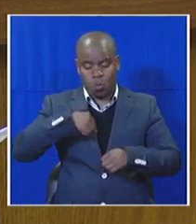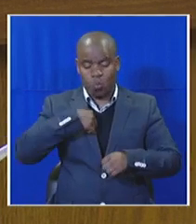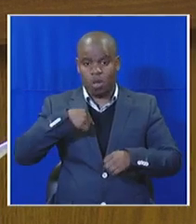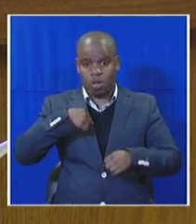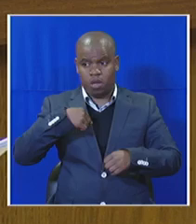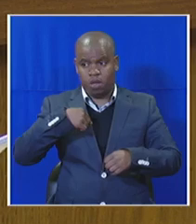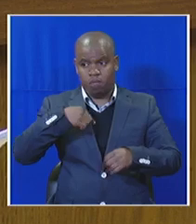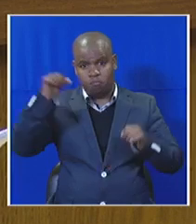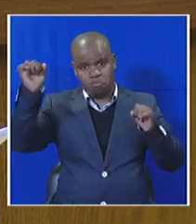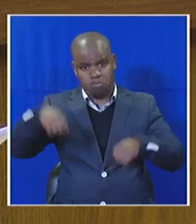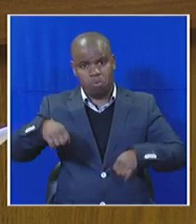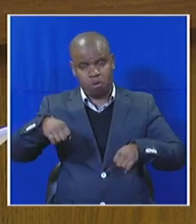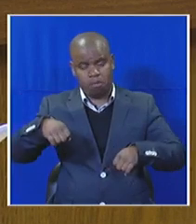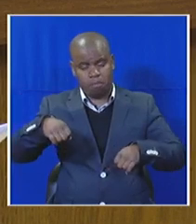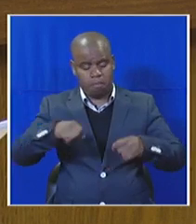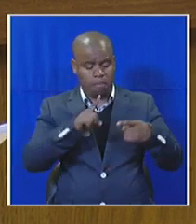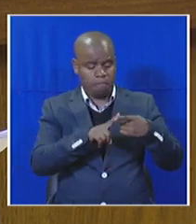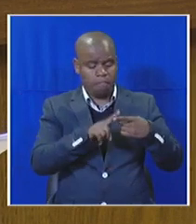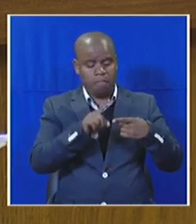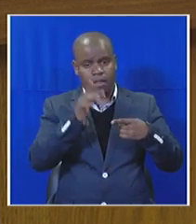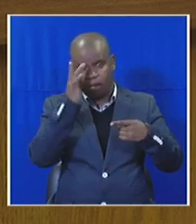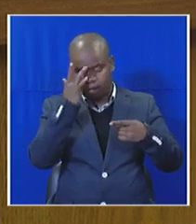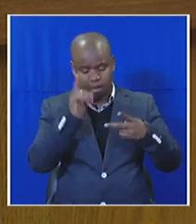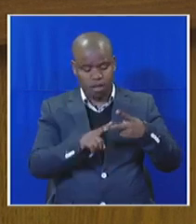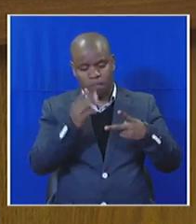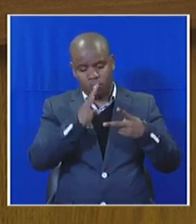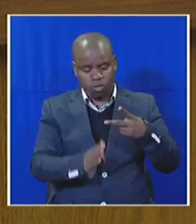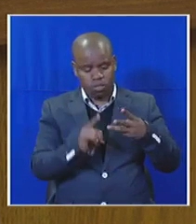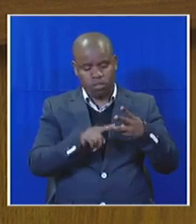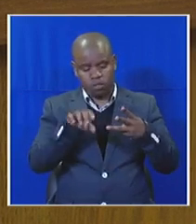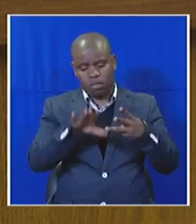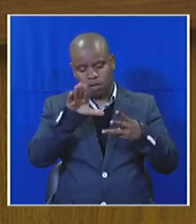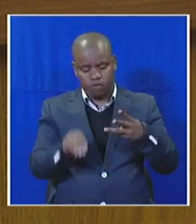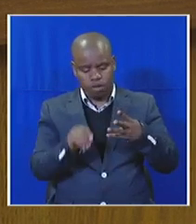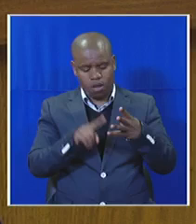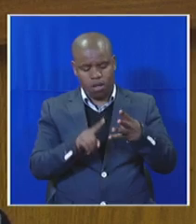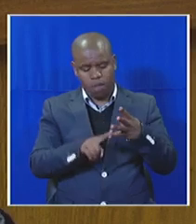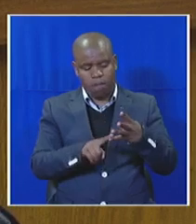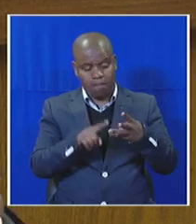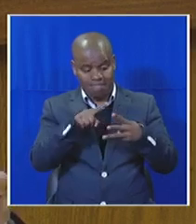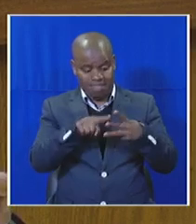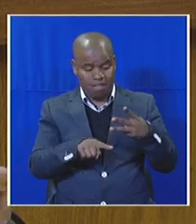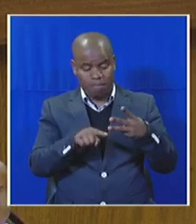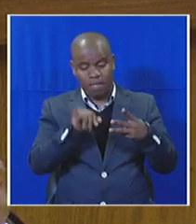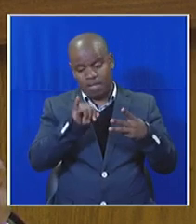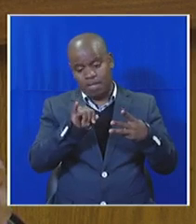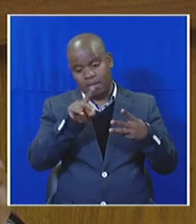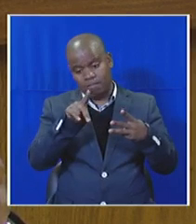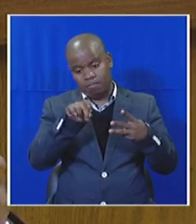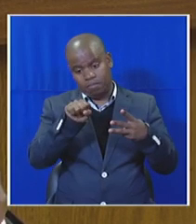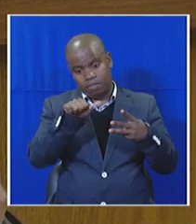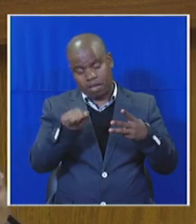of India, Brazil, South Africa, called IPSA for short,